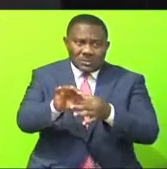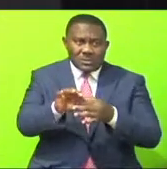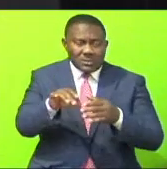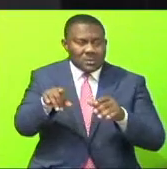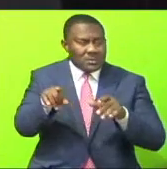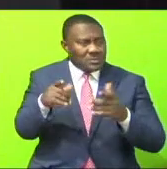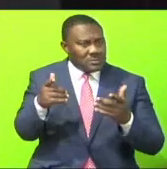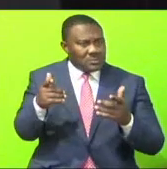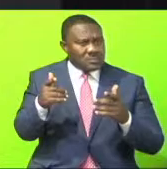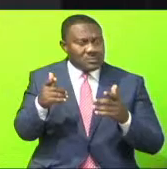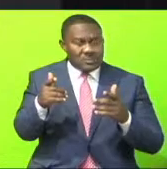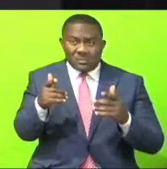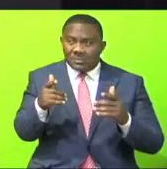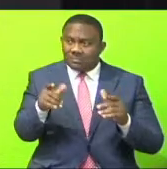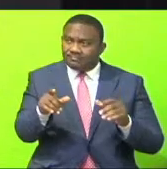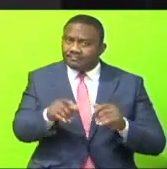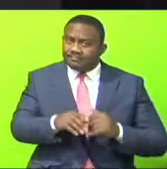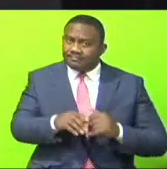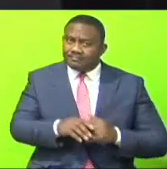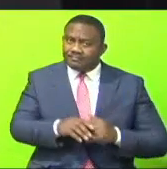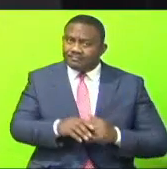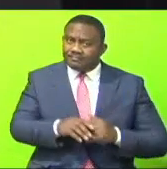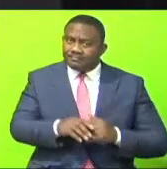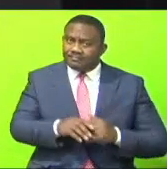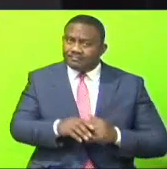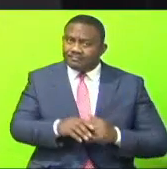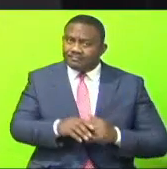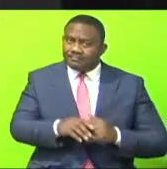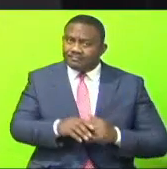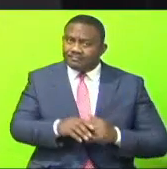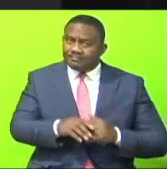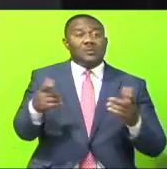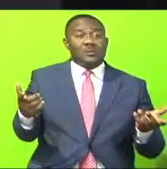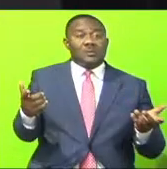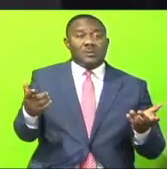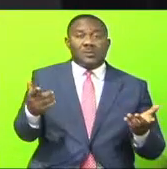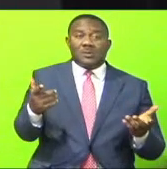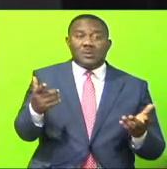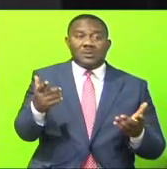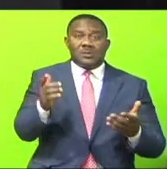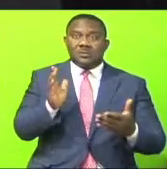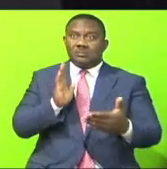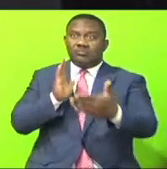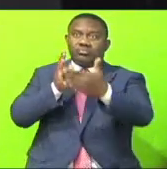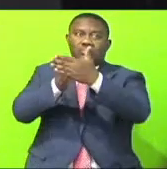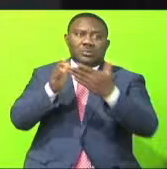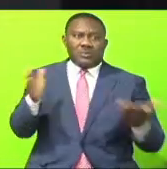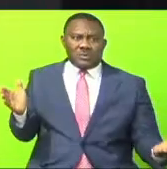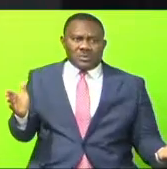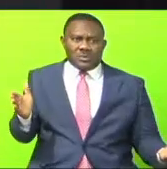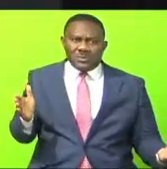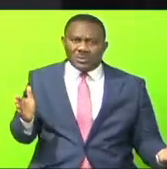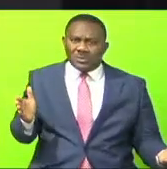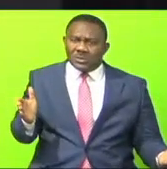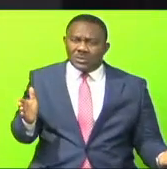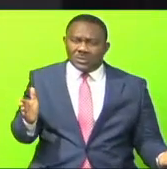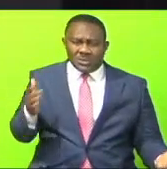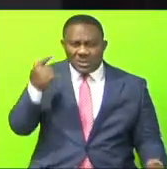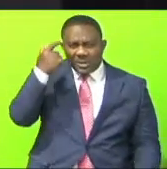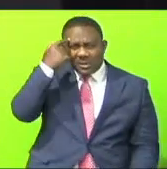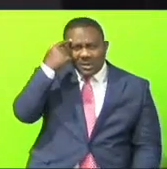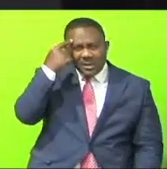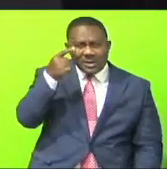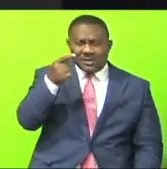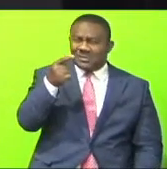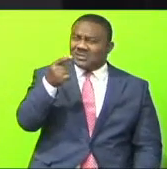there is also an injunction against Right Honorable Speaker. Do you want him to be committed for contempt if you should go ahead